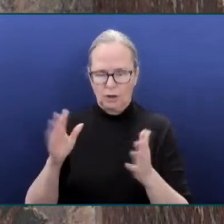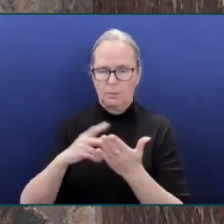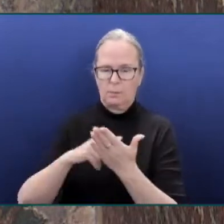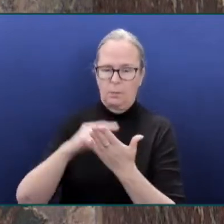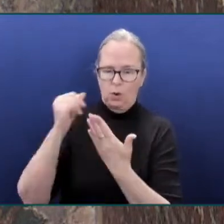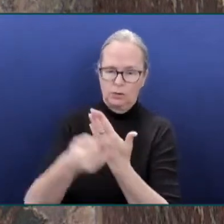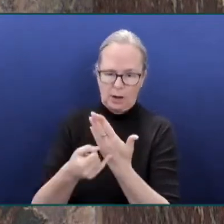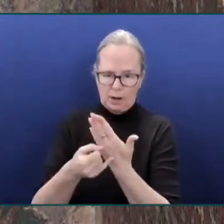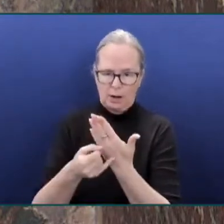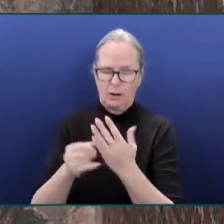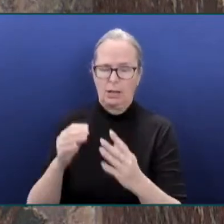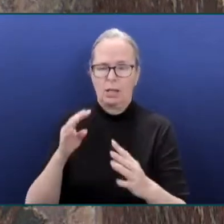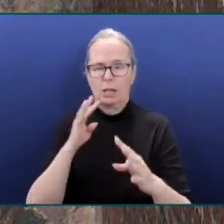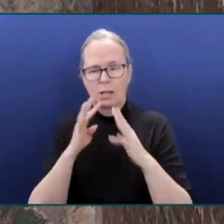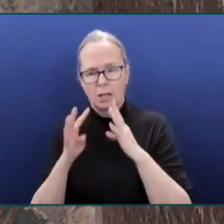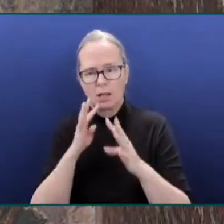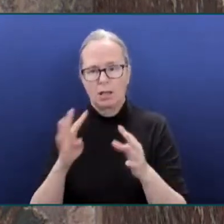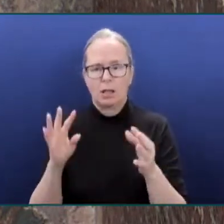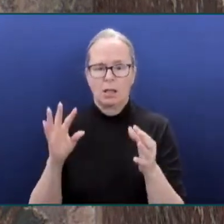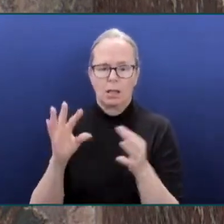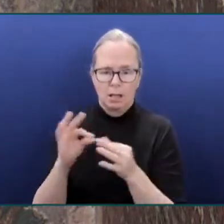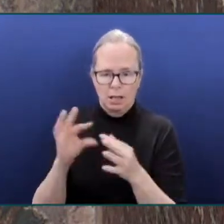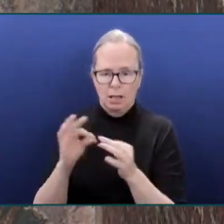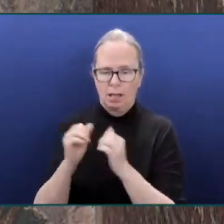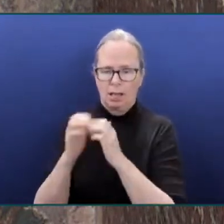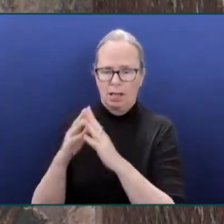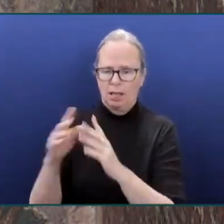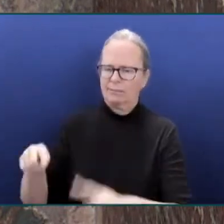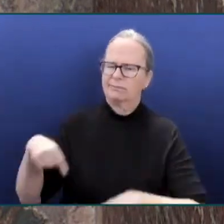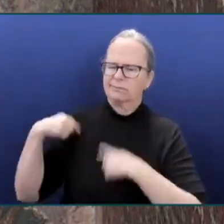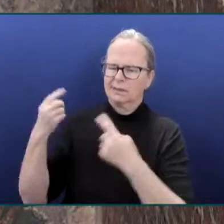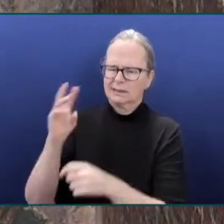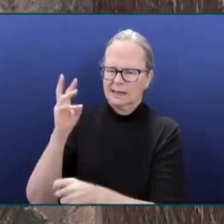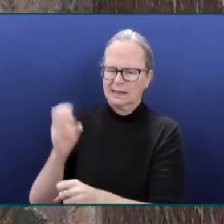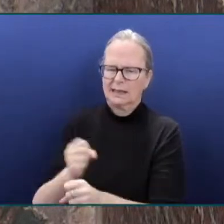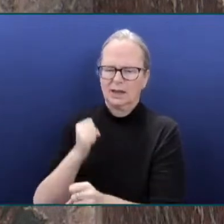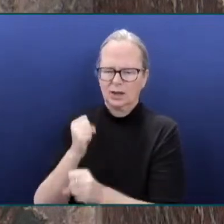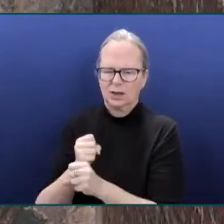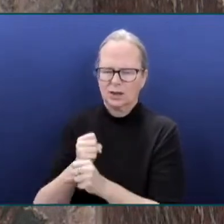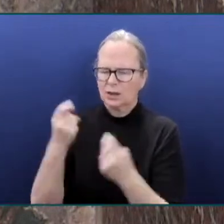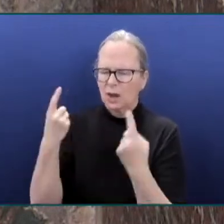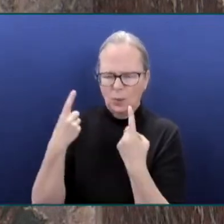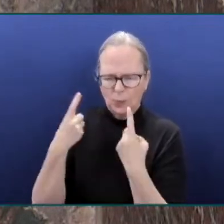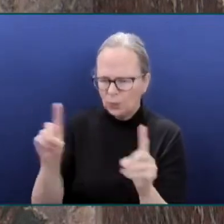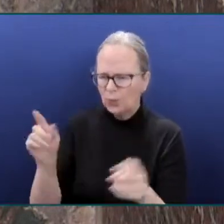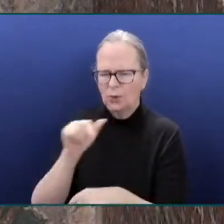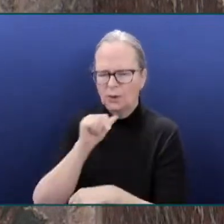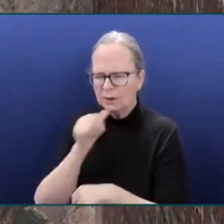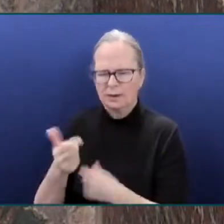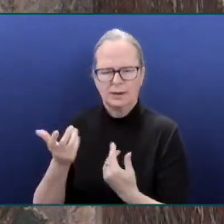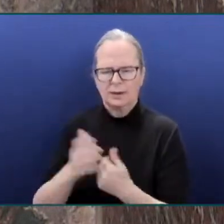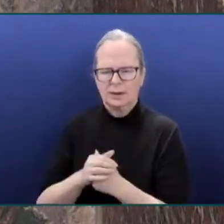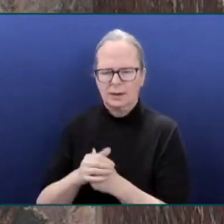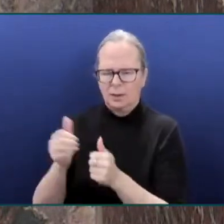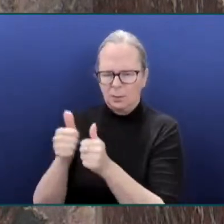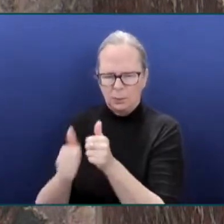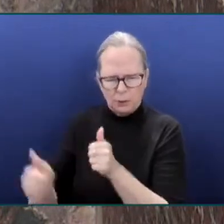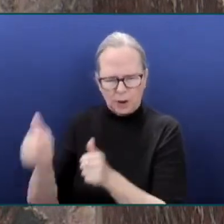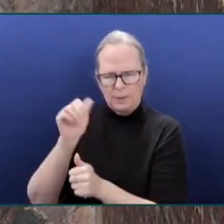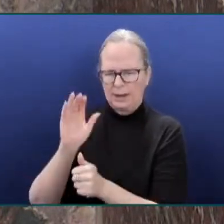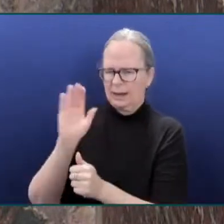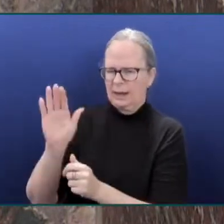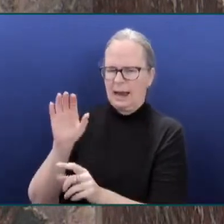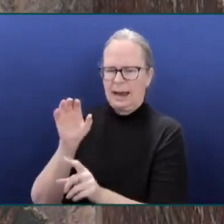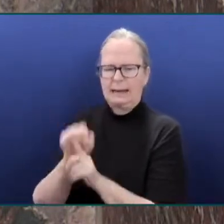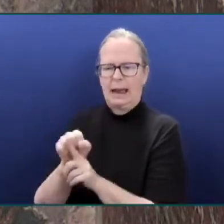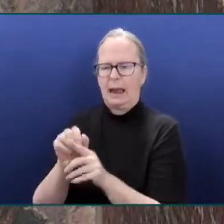years for this Premier are not working. The Premier's catch and release system is failing. Violent, random